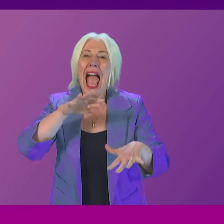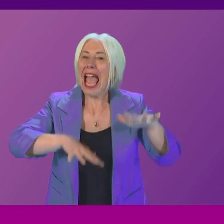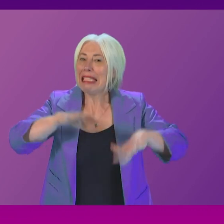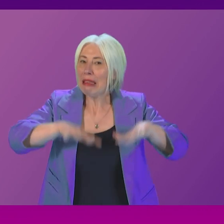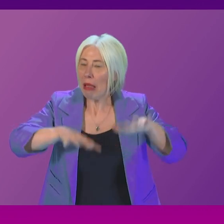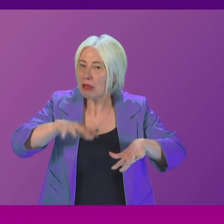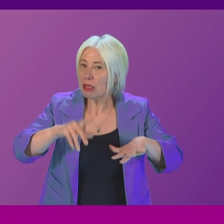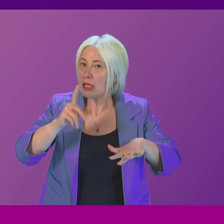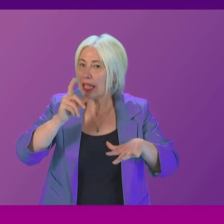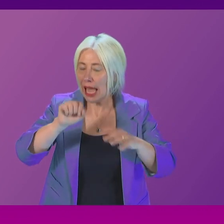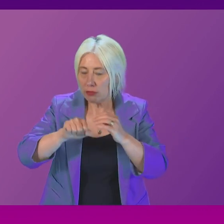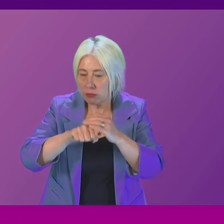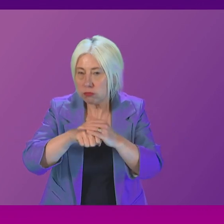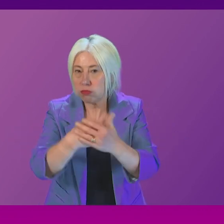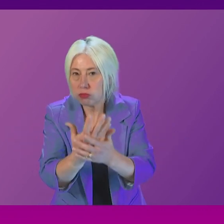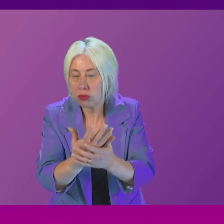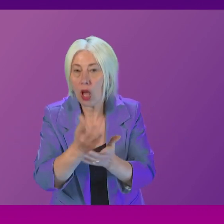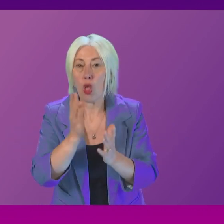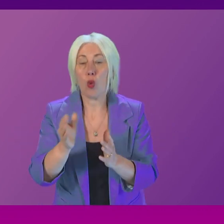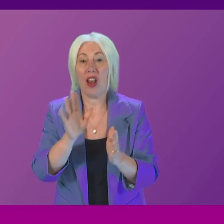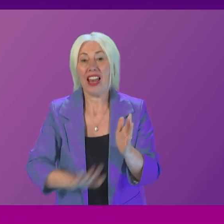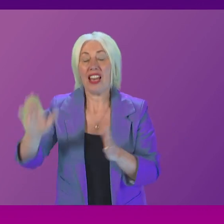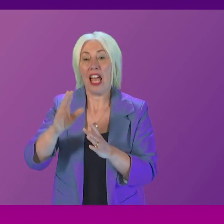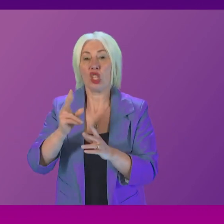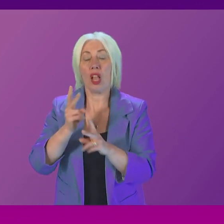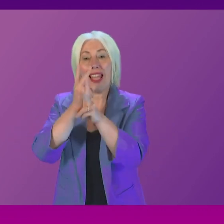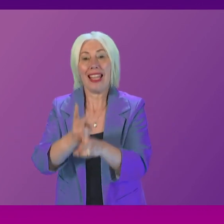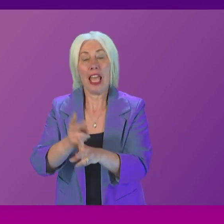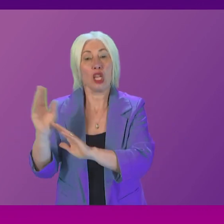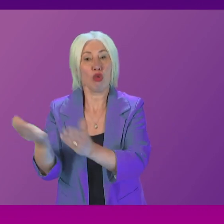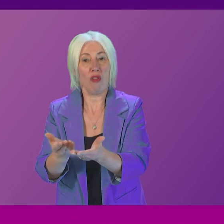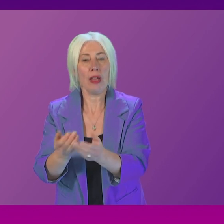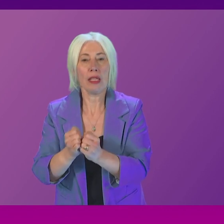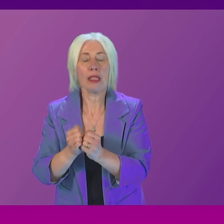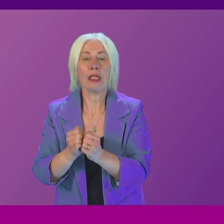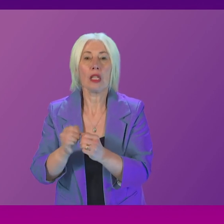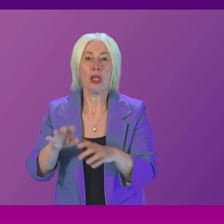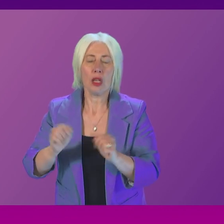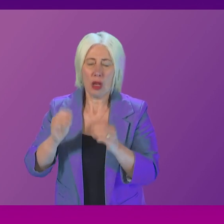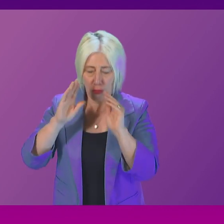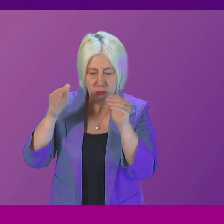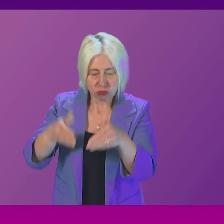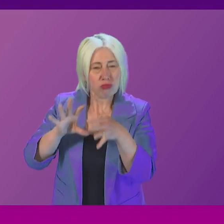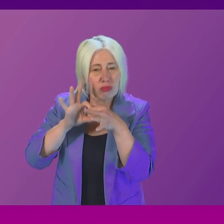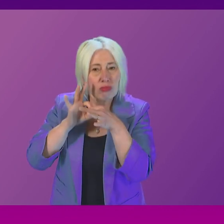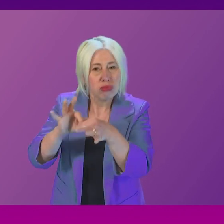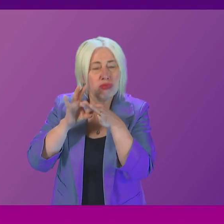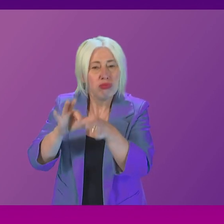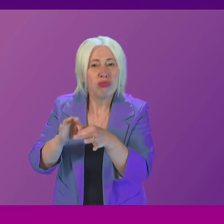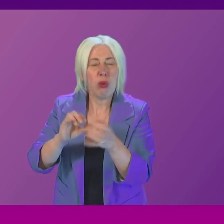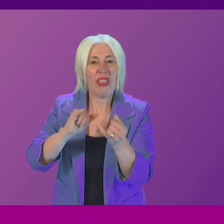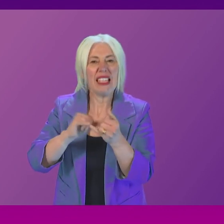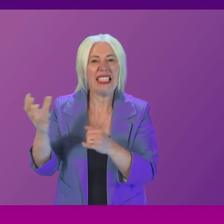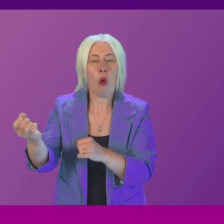well develop as, for example, in the case of the National Care Service, we undertake intensive engagement with